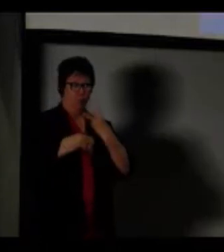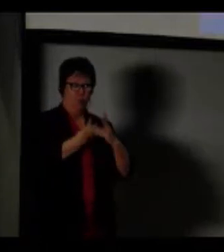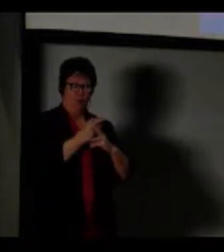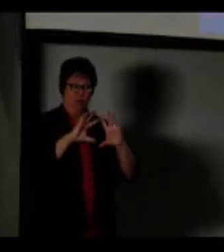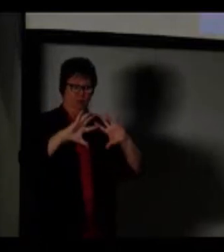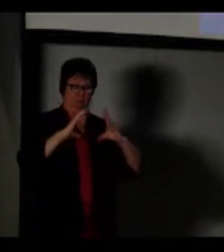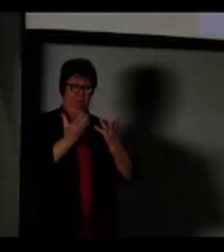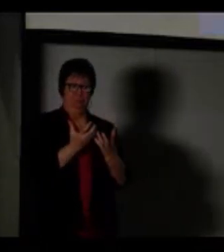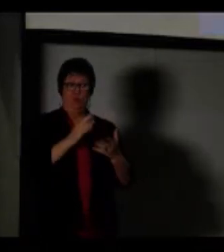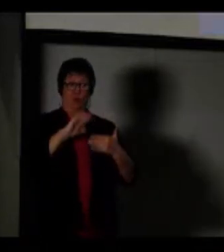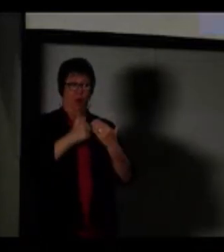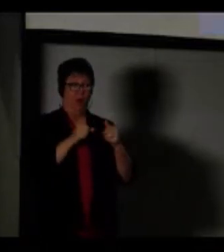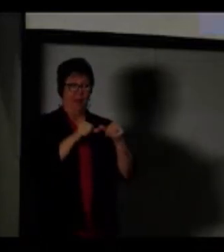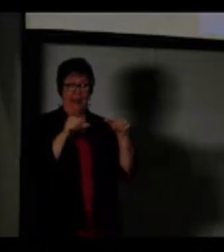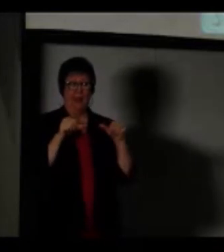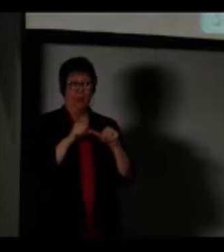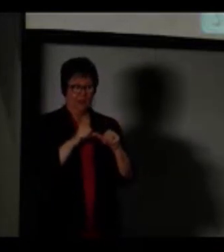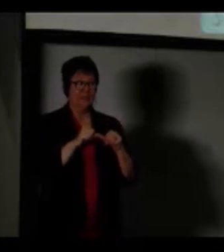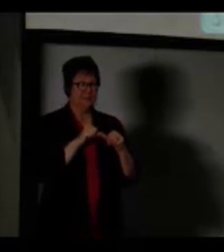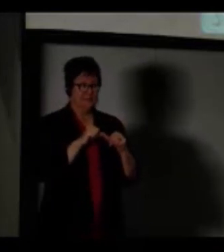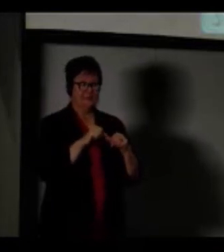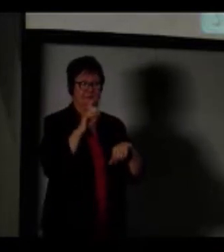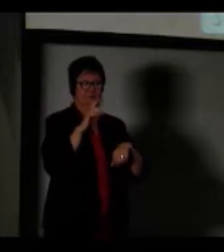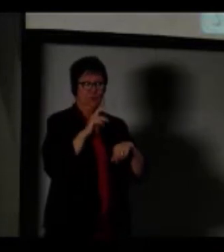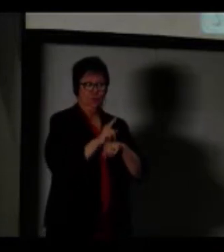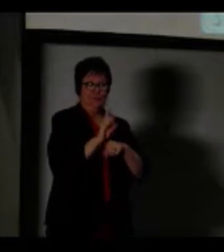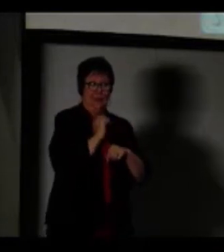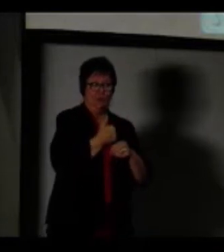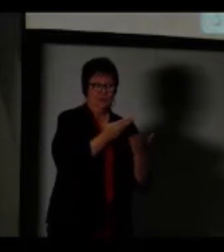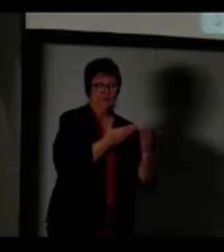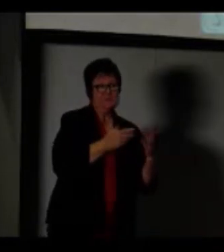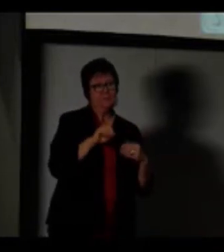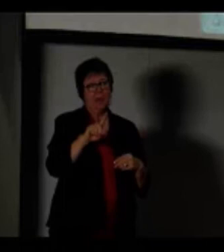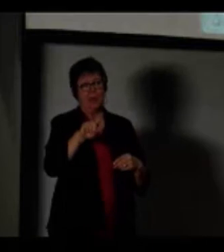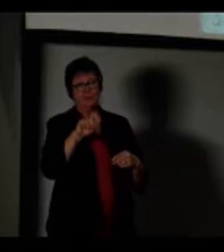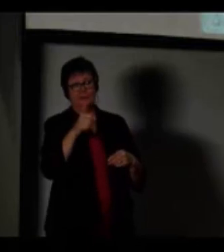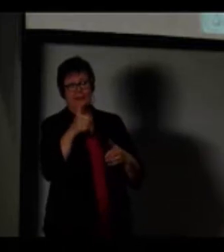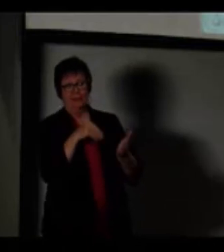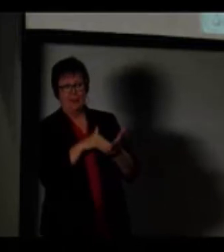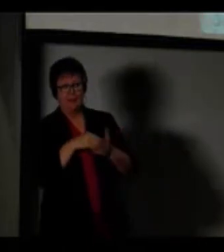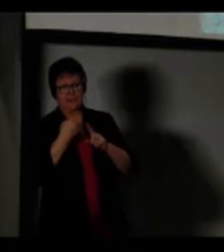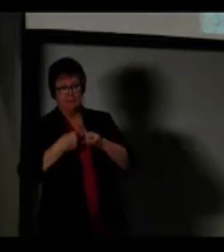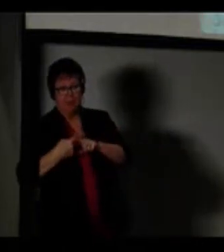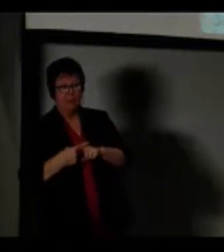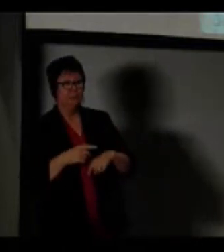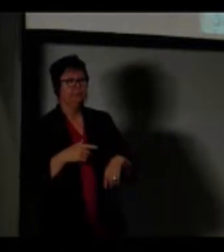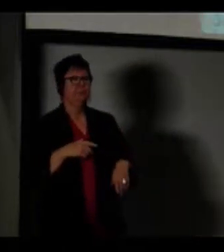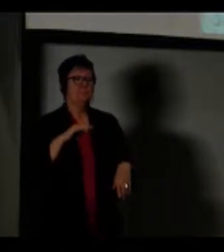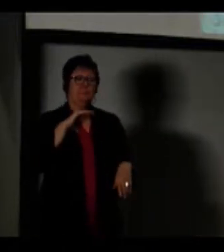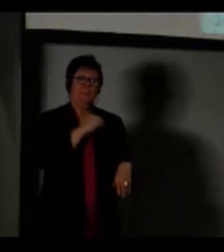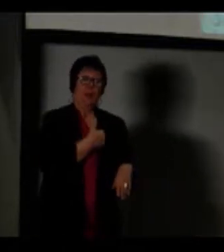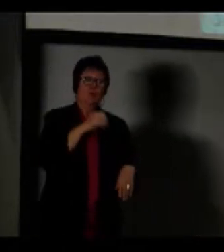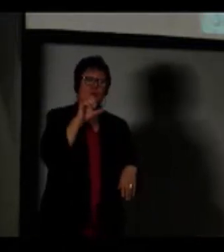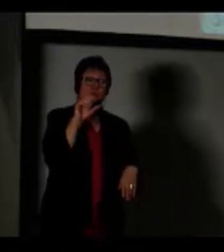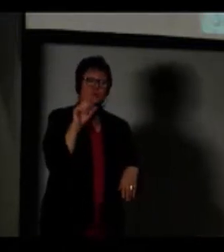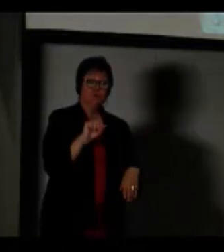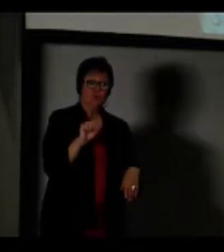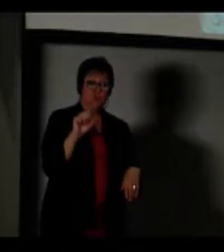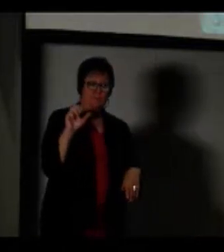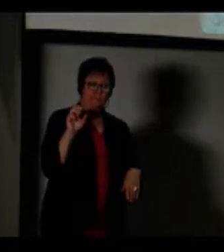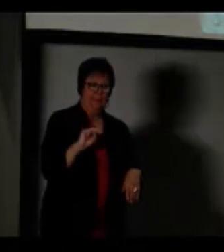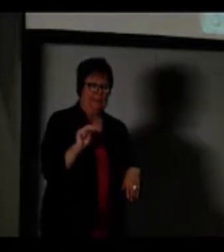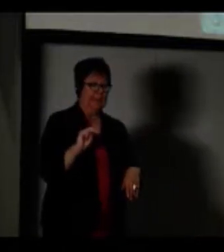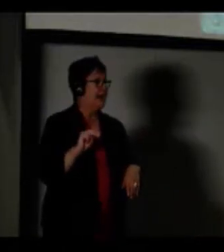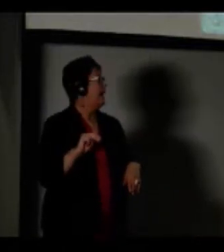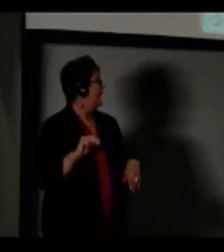about 110,000 a month. We also have a very active social media program. And again, openness